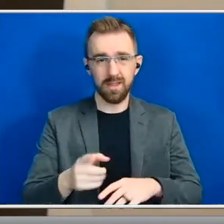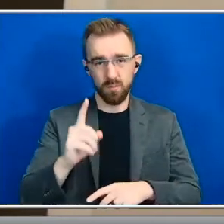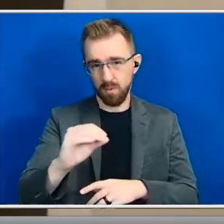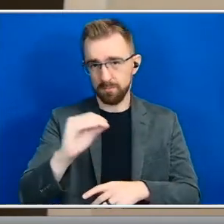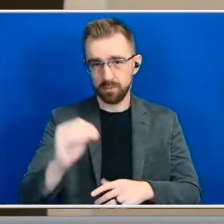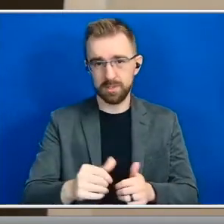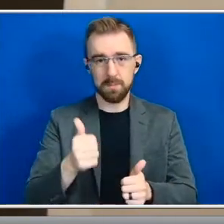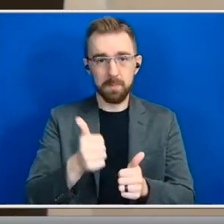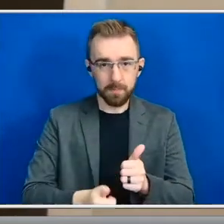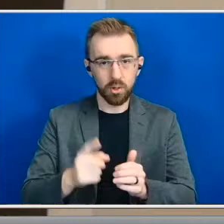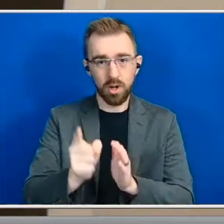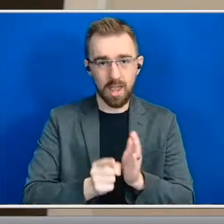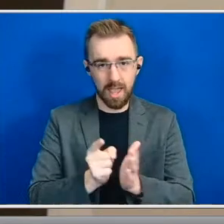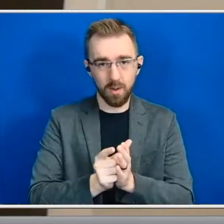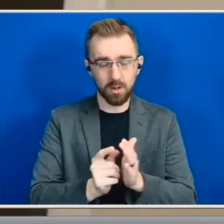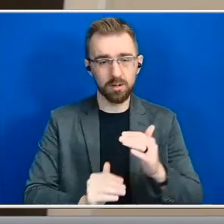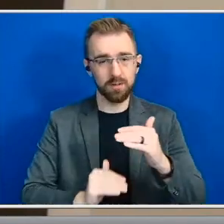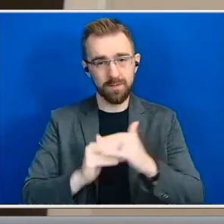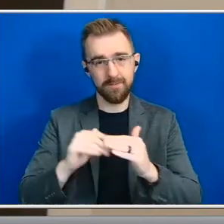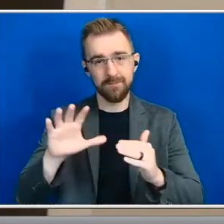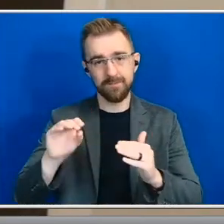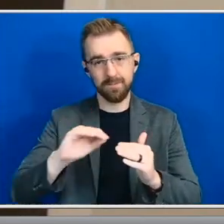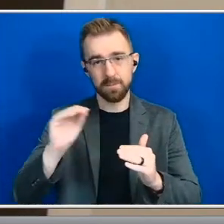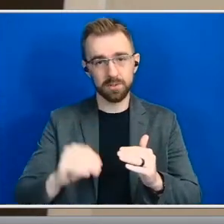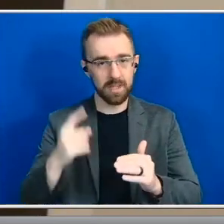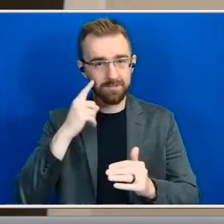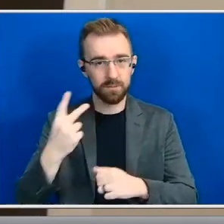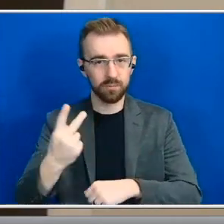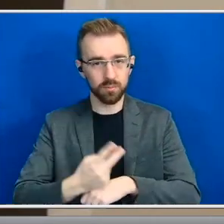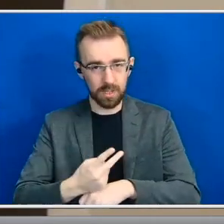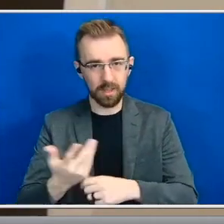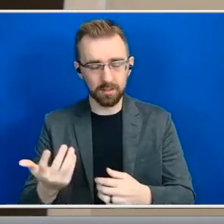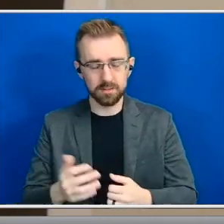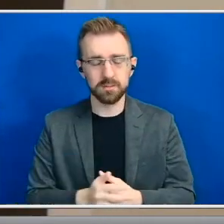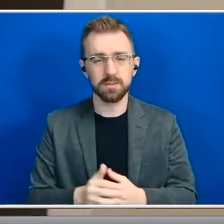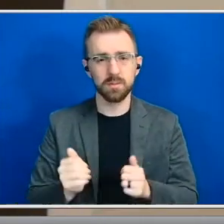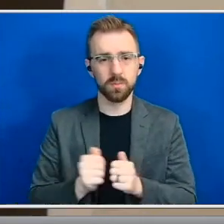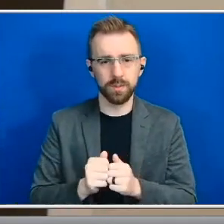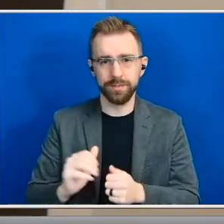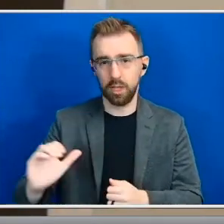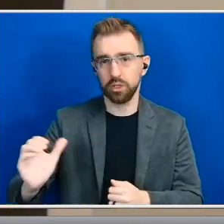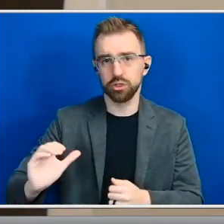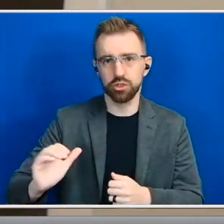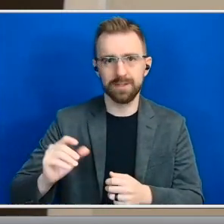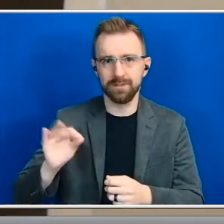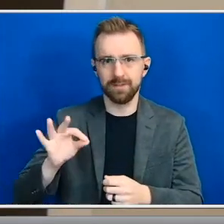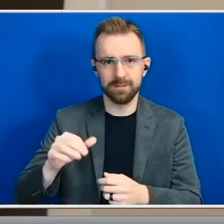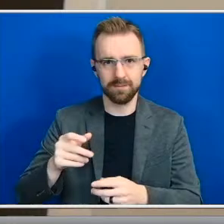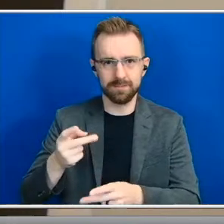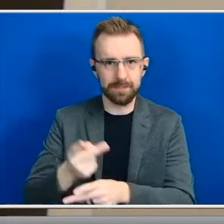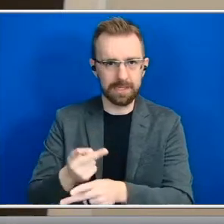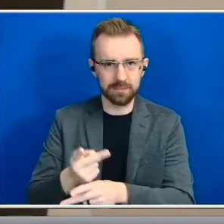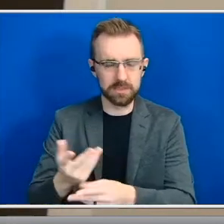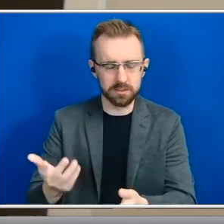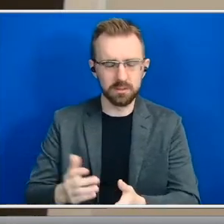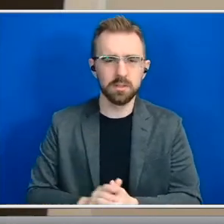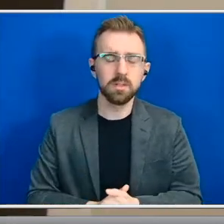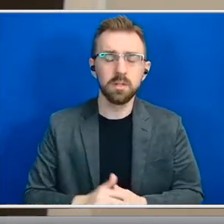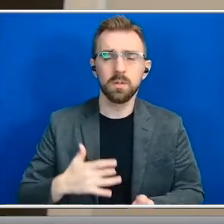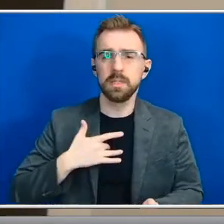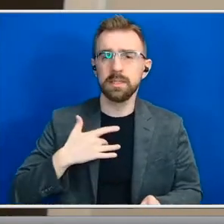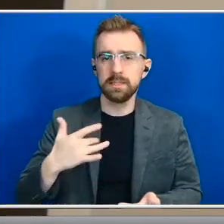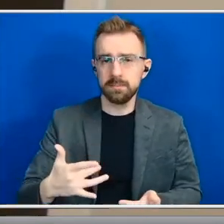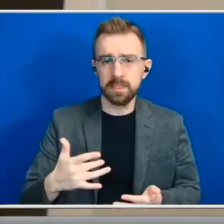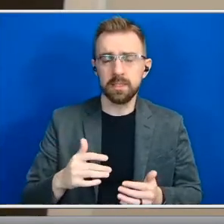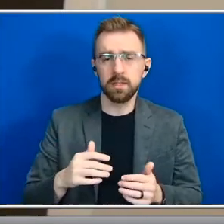or 50% at 2 days, with conservative management. And so typically with either